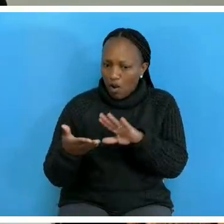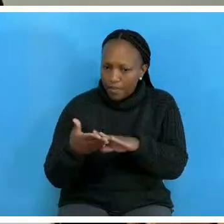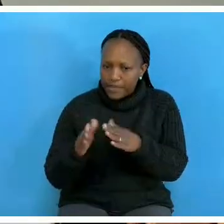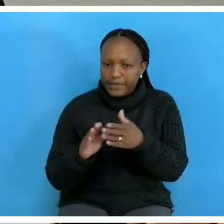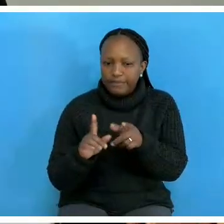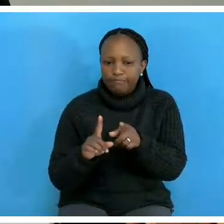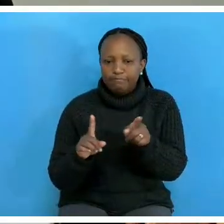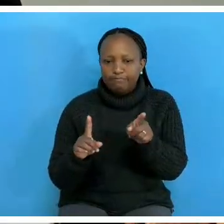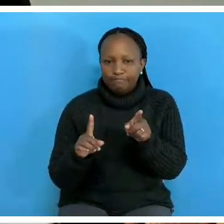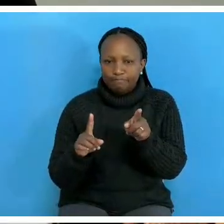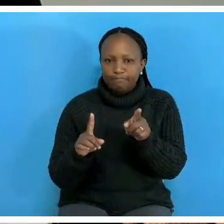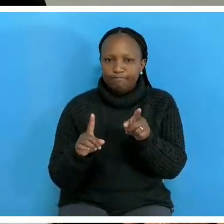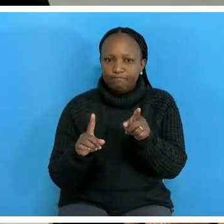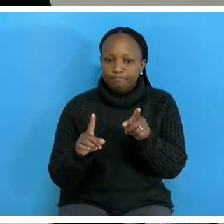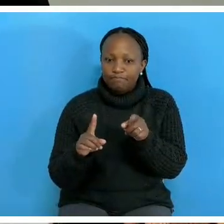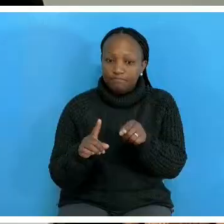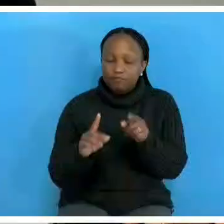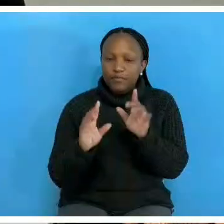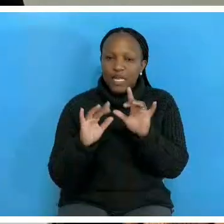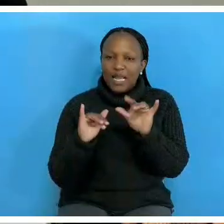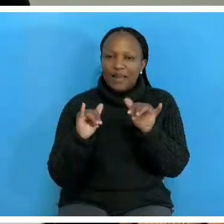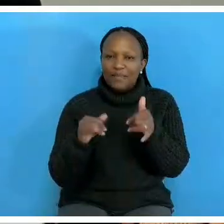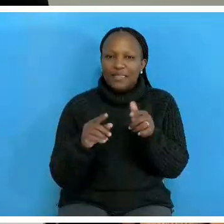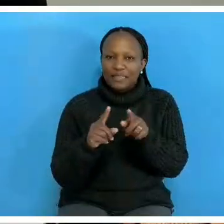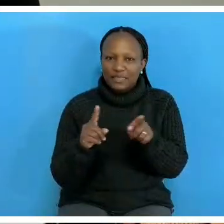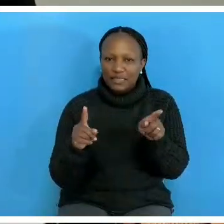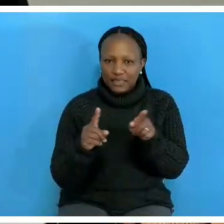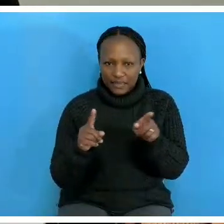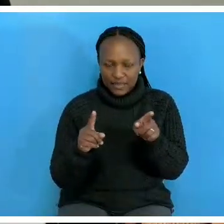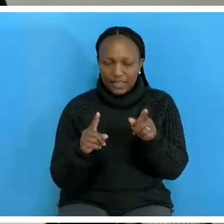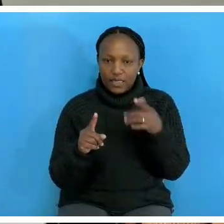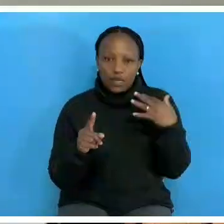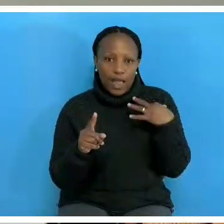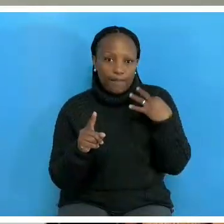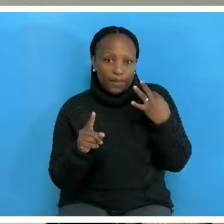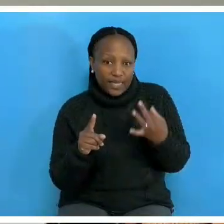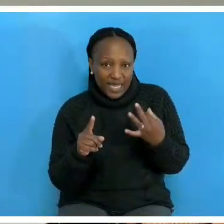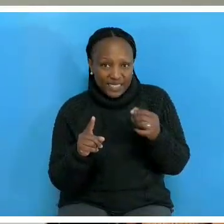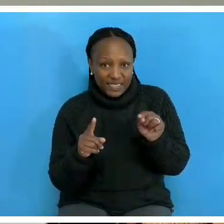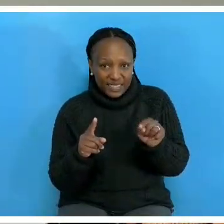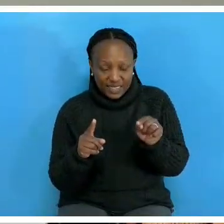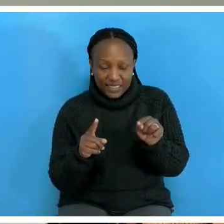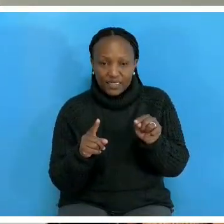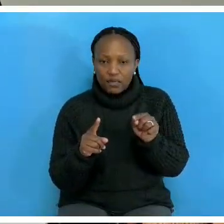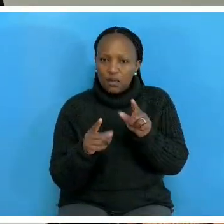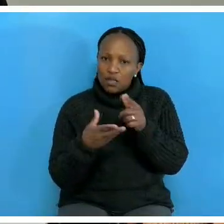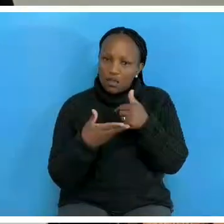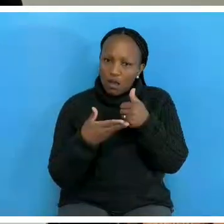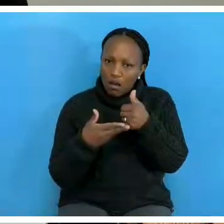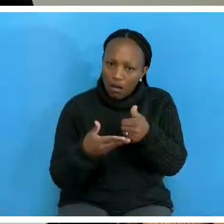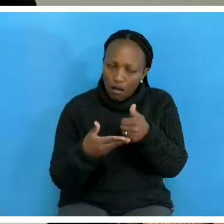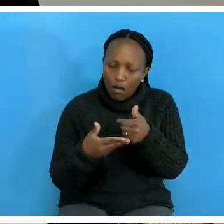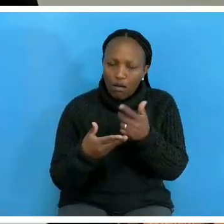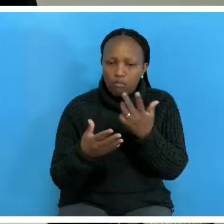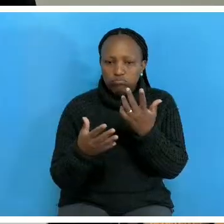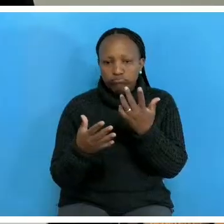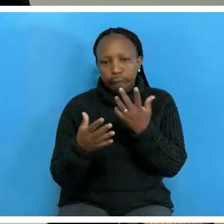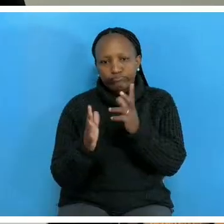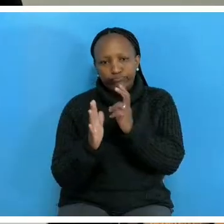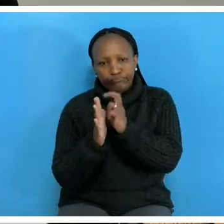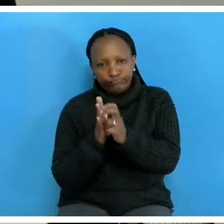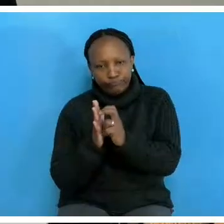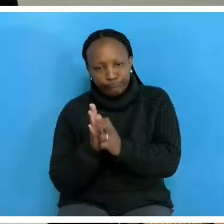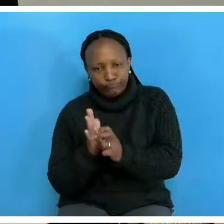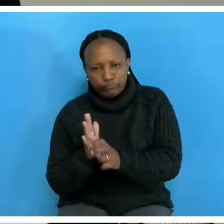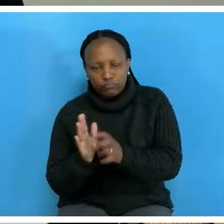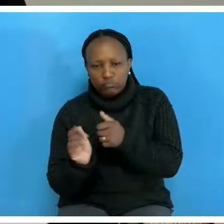communities, these companies, they make the application for you, so they assist with the compliance of the